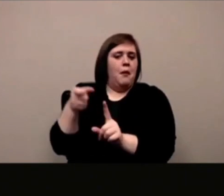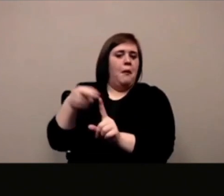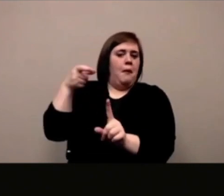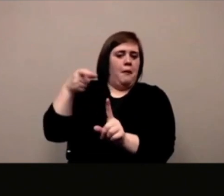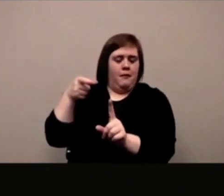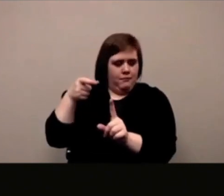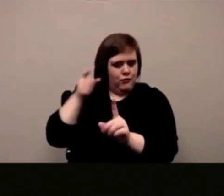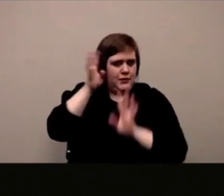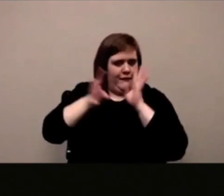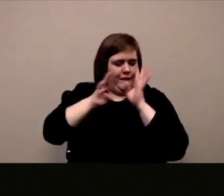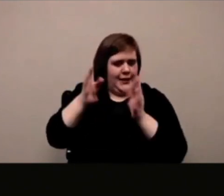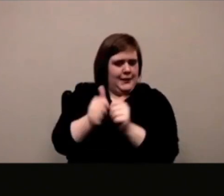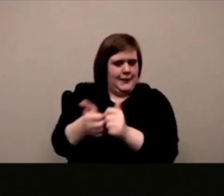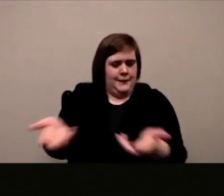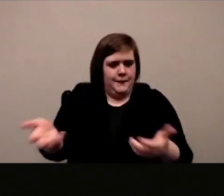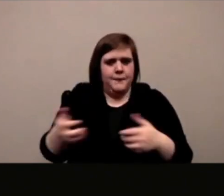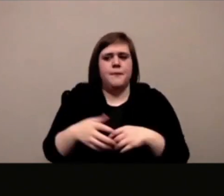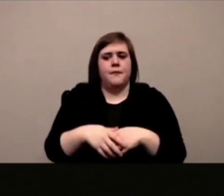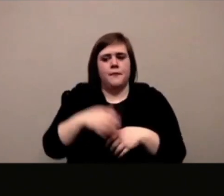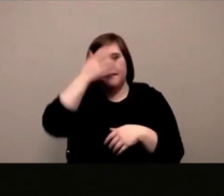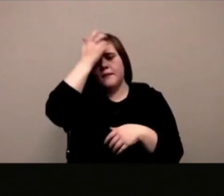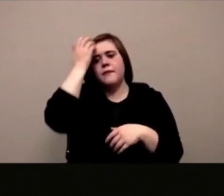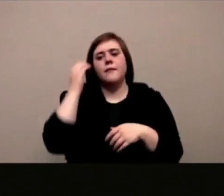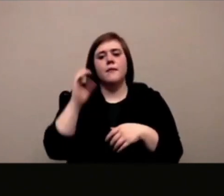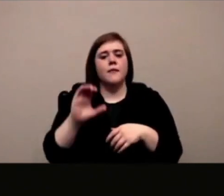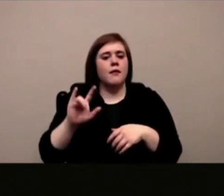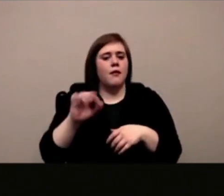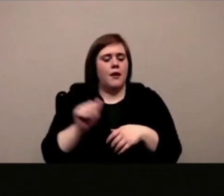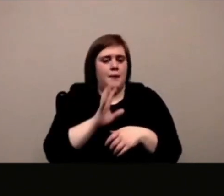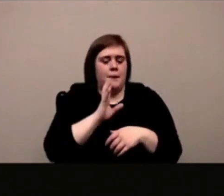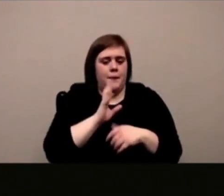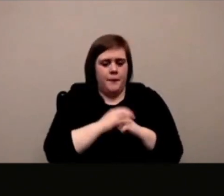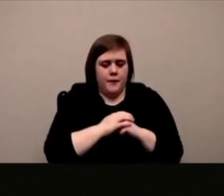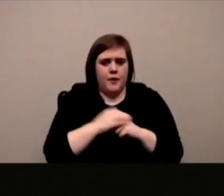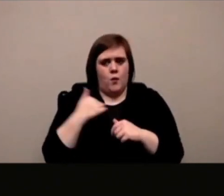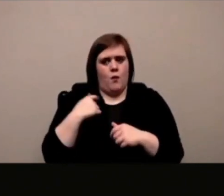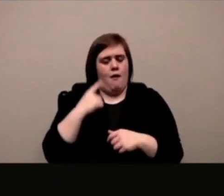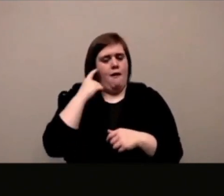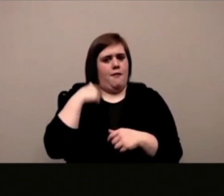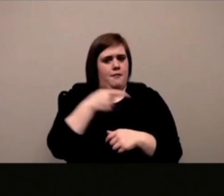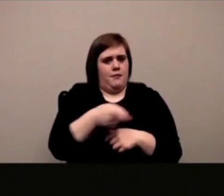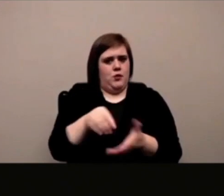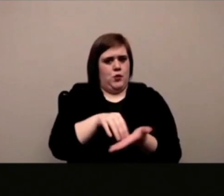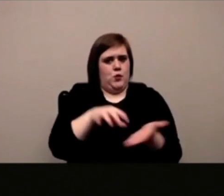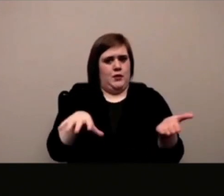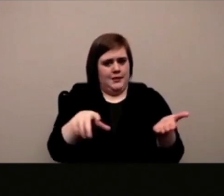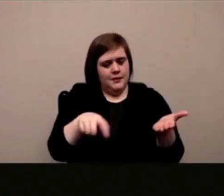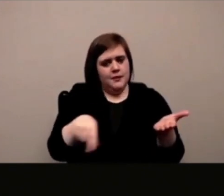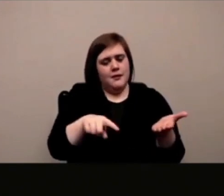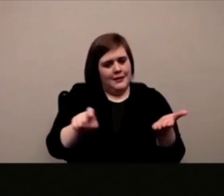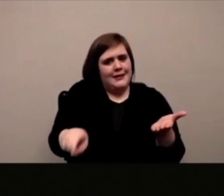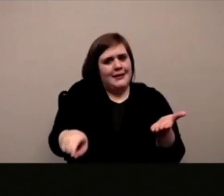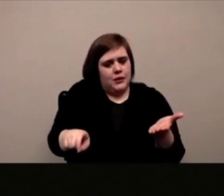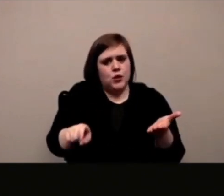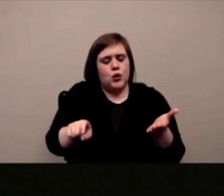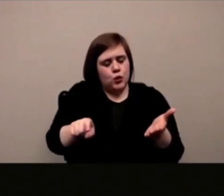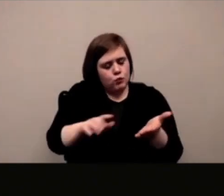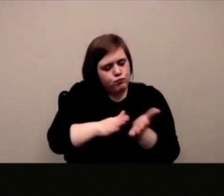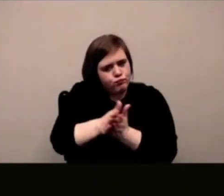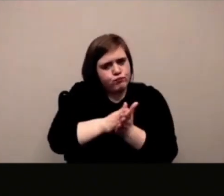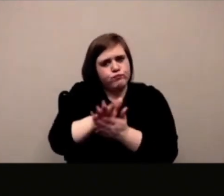Yes, as Michelle mentioned, I think that students need to fully engage in their